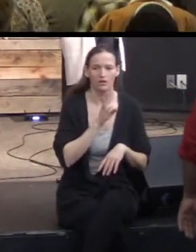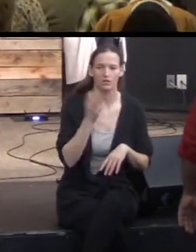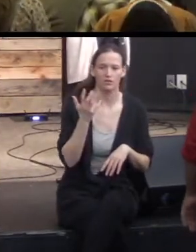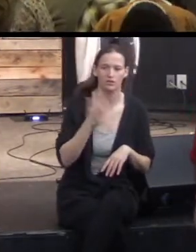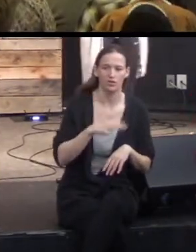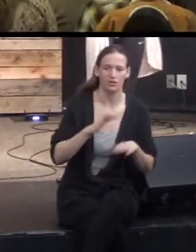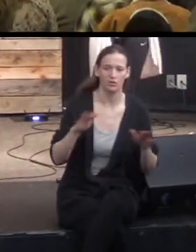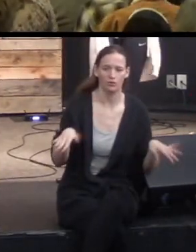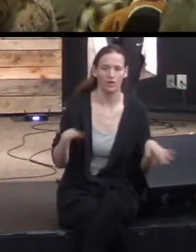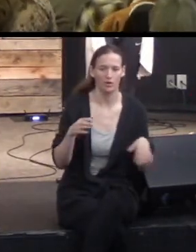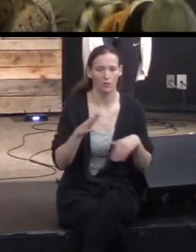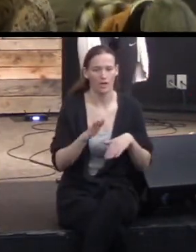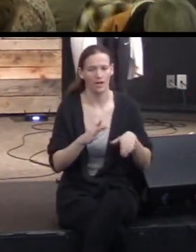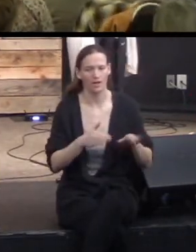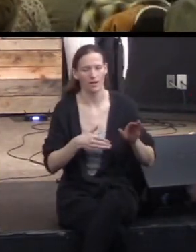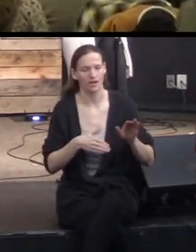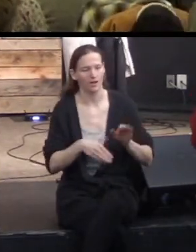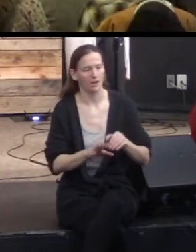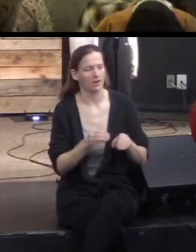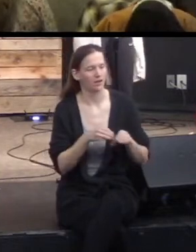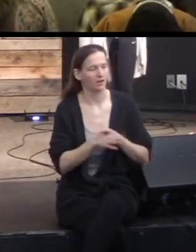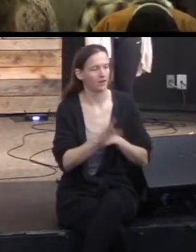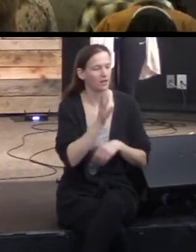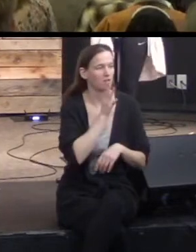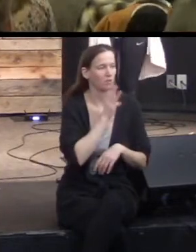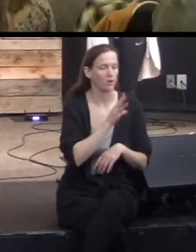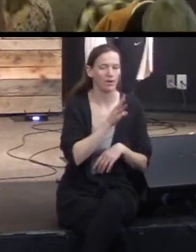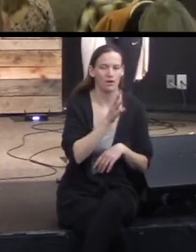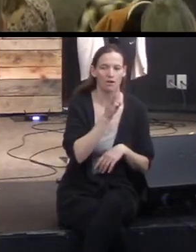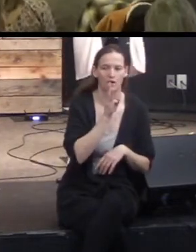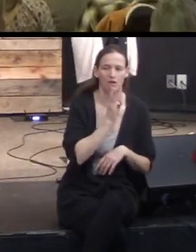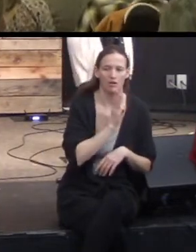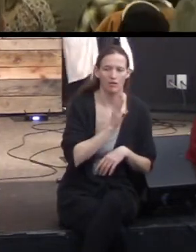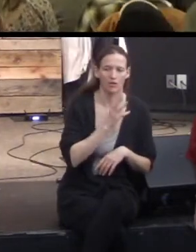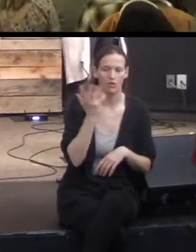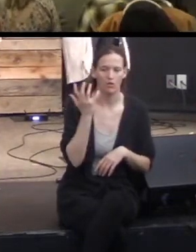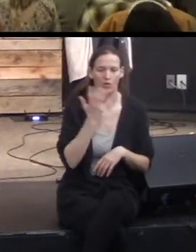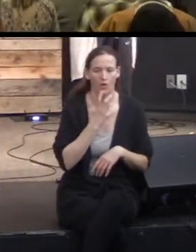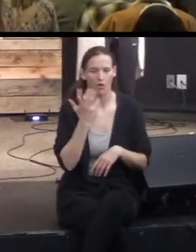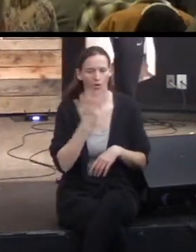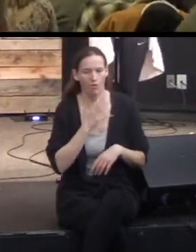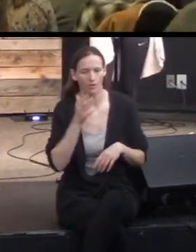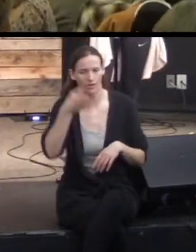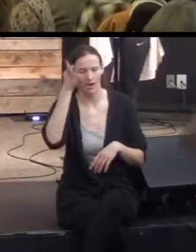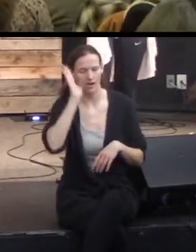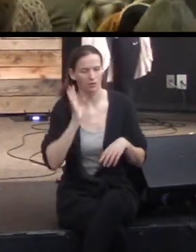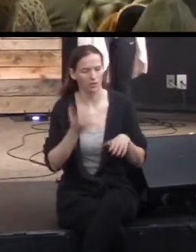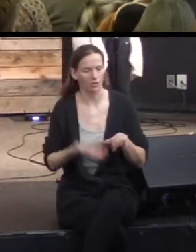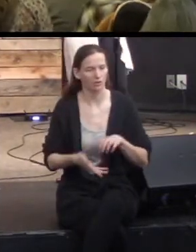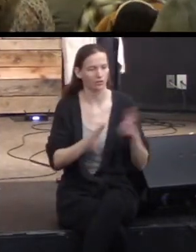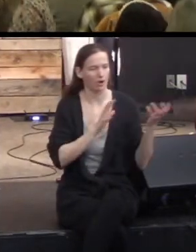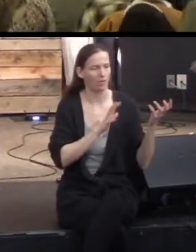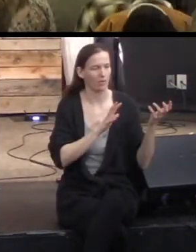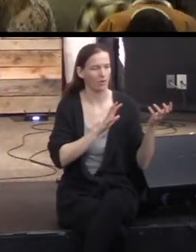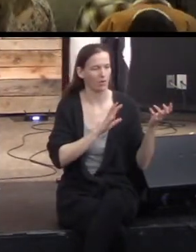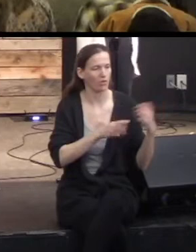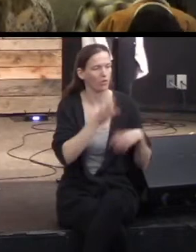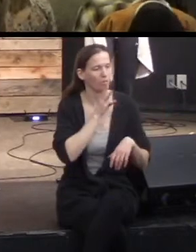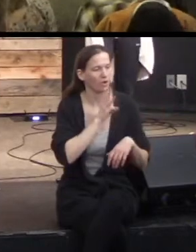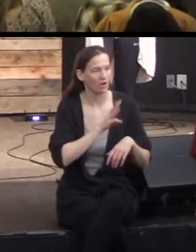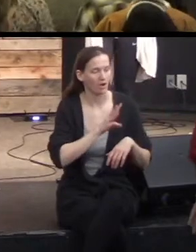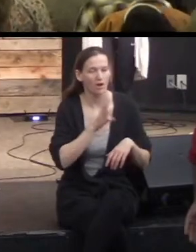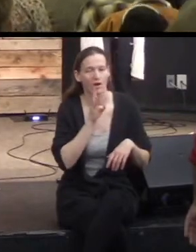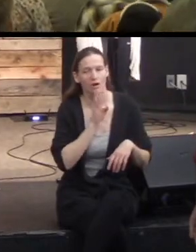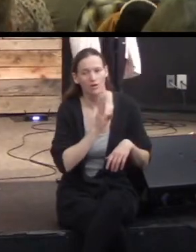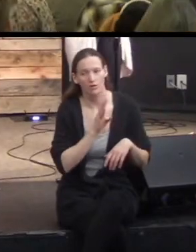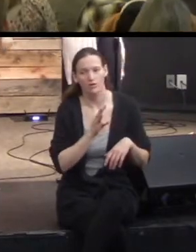water. We're singing, wade, wade in the water. Oh, God's gonna trouble. Let's take it down now.